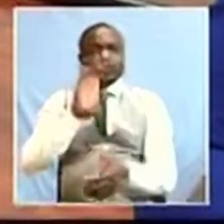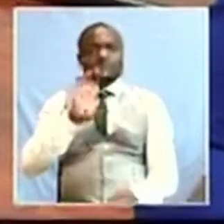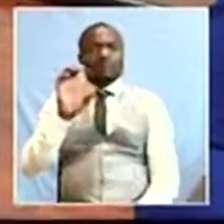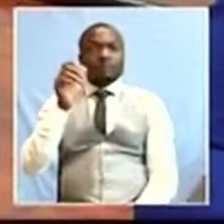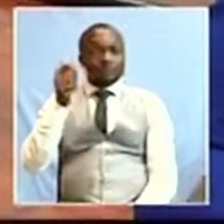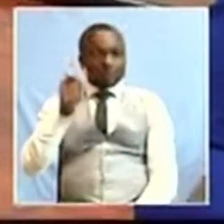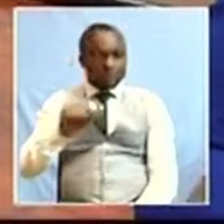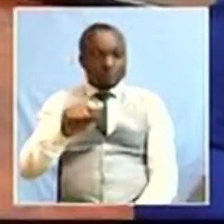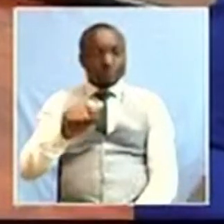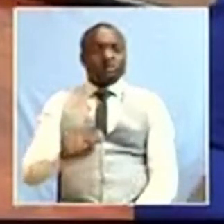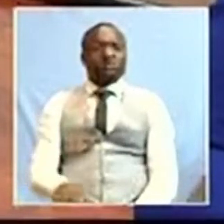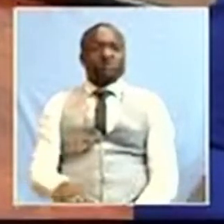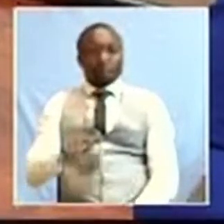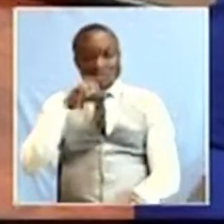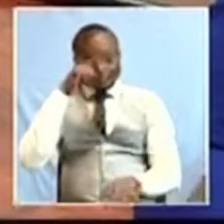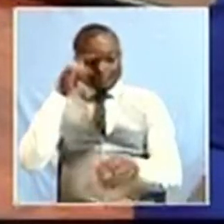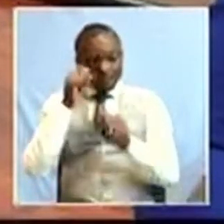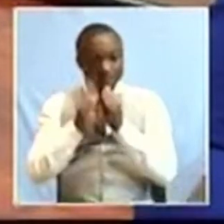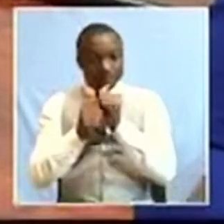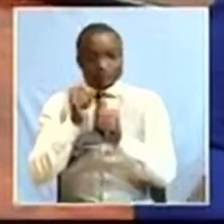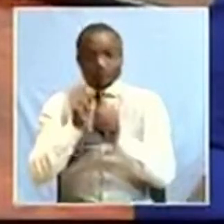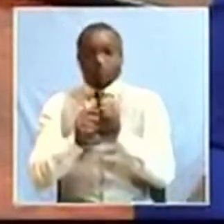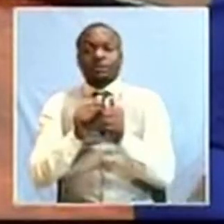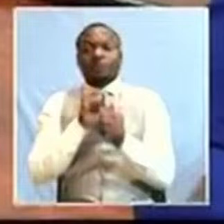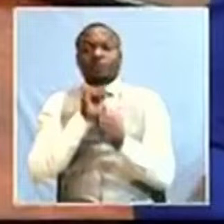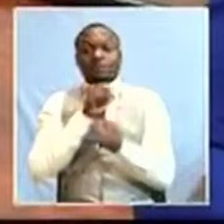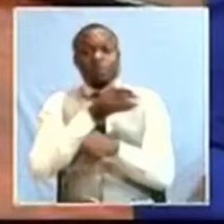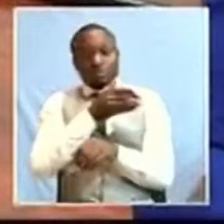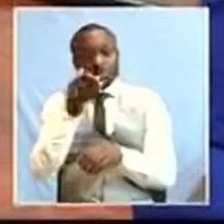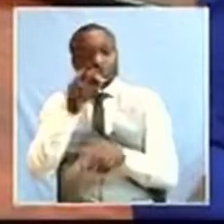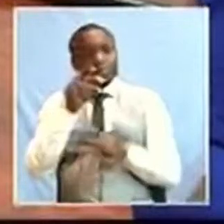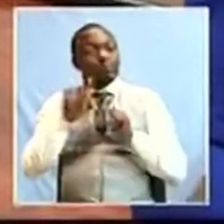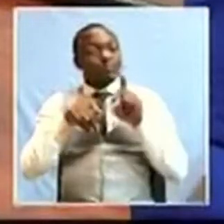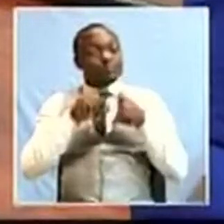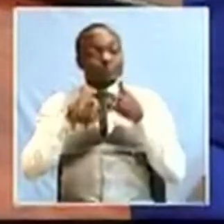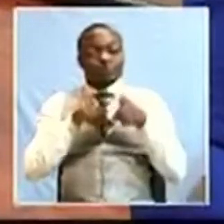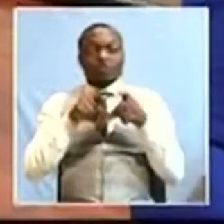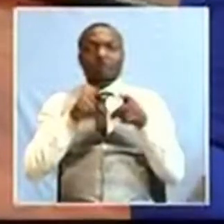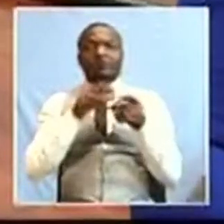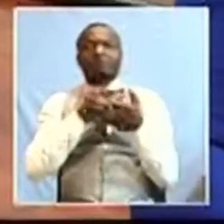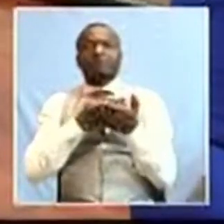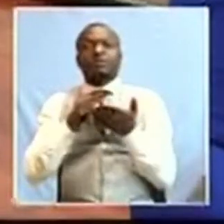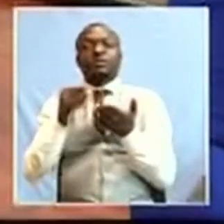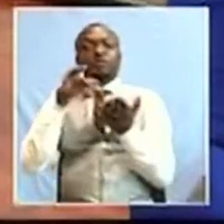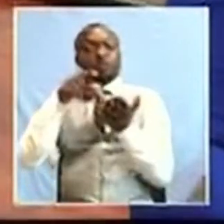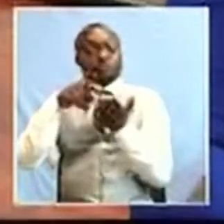2,842,710 due to non-compliance by leaseholders